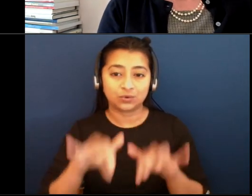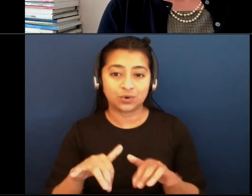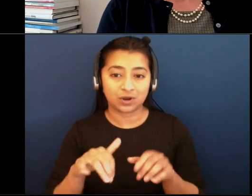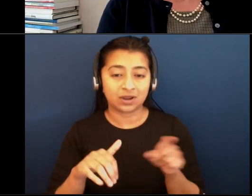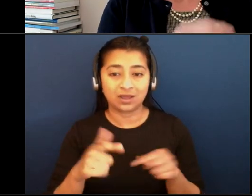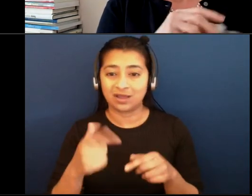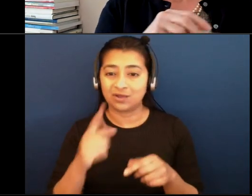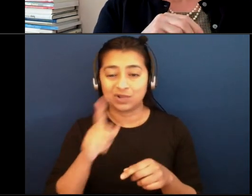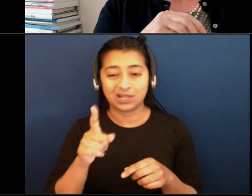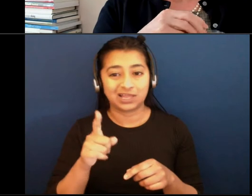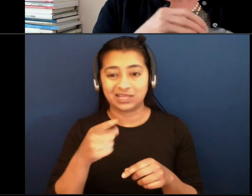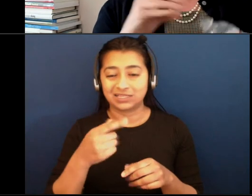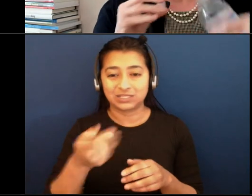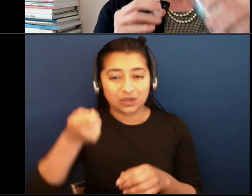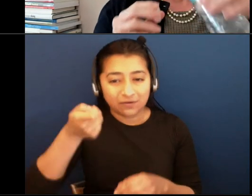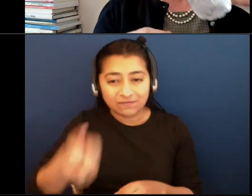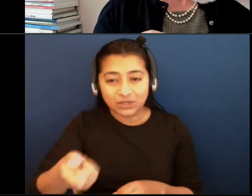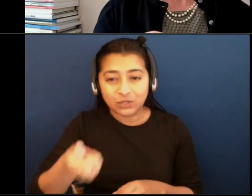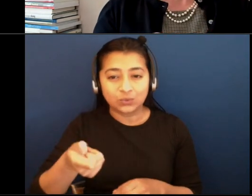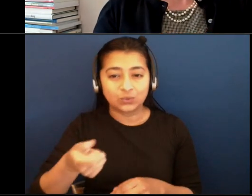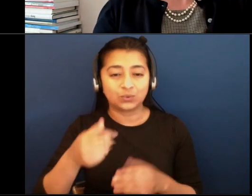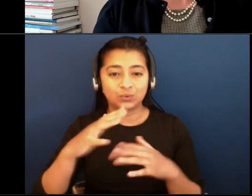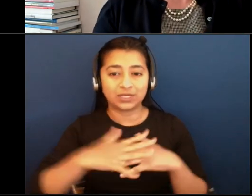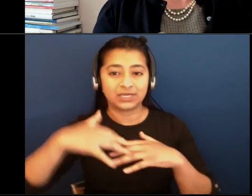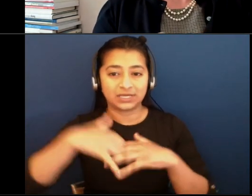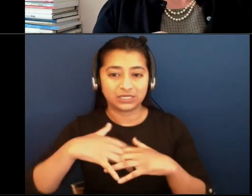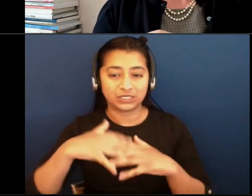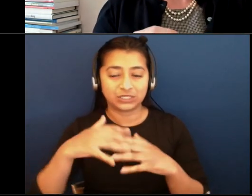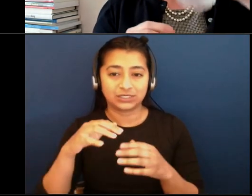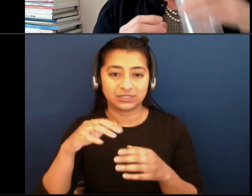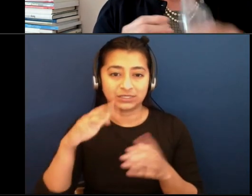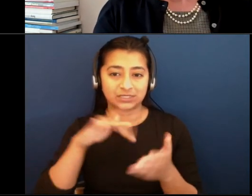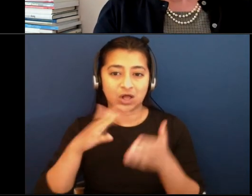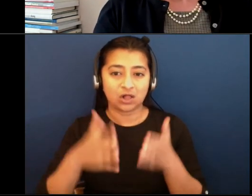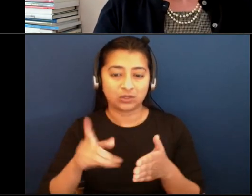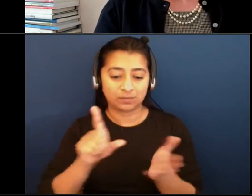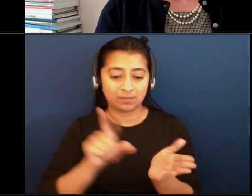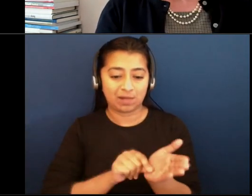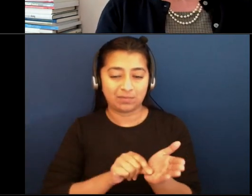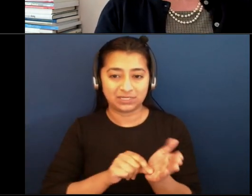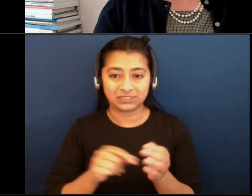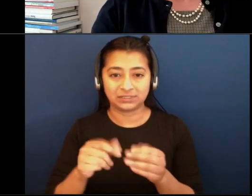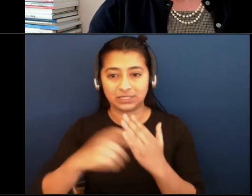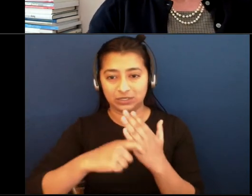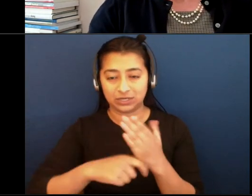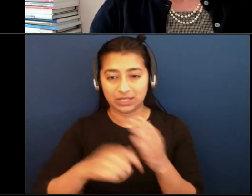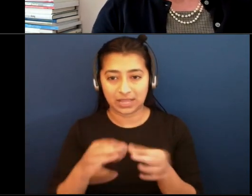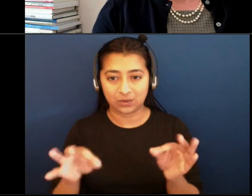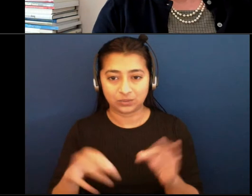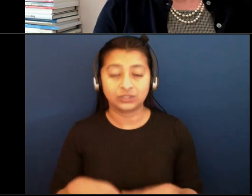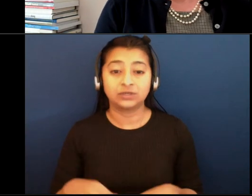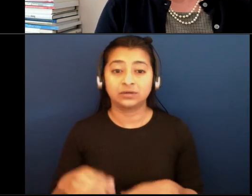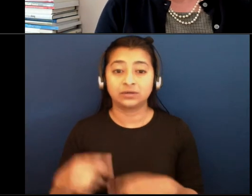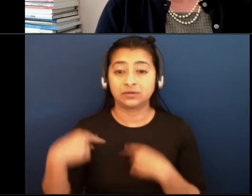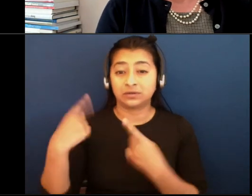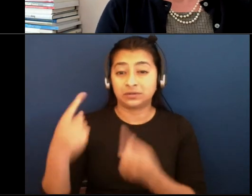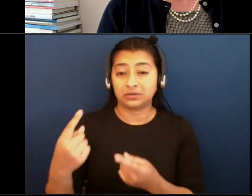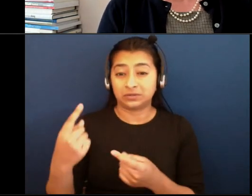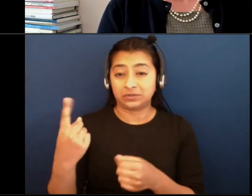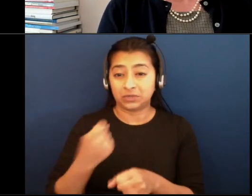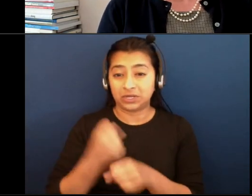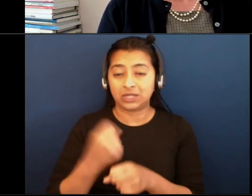few Indigenous scholars who published in language. Over the past year, we've had two papers appear, one